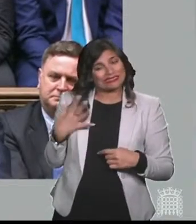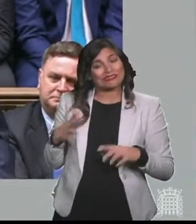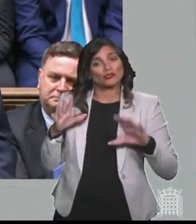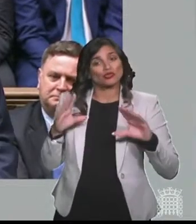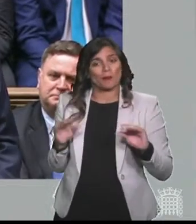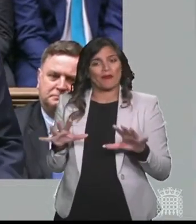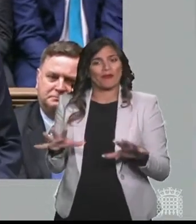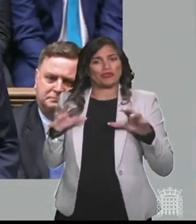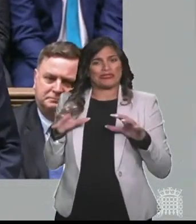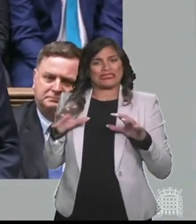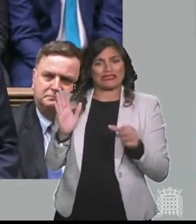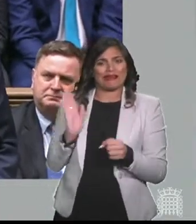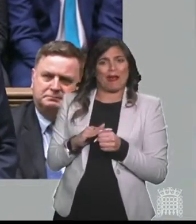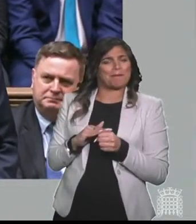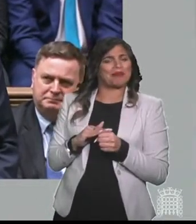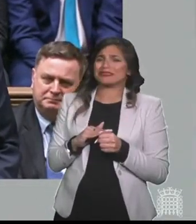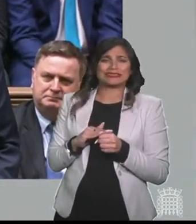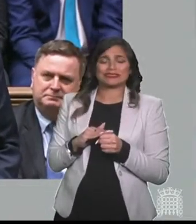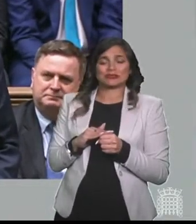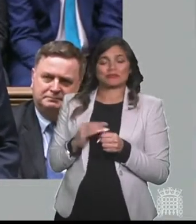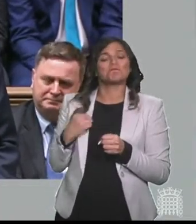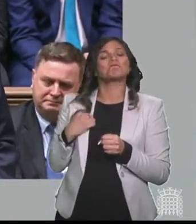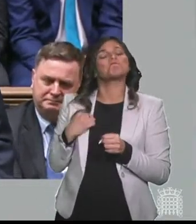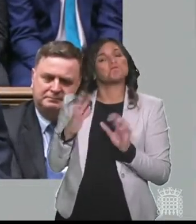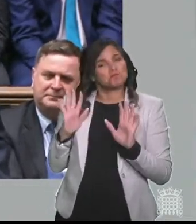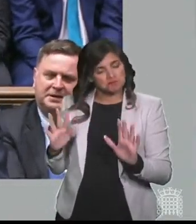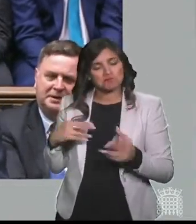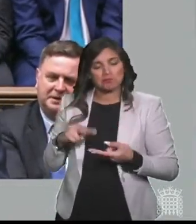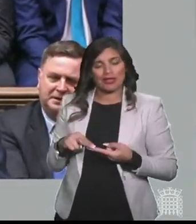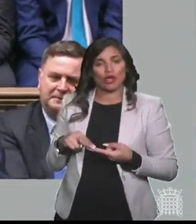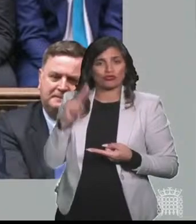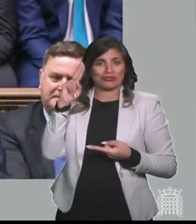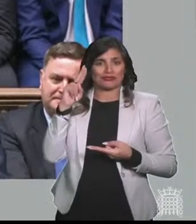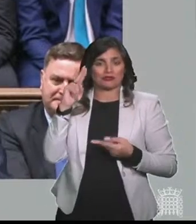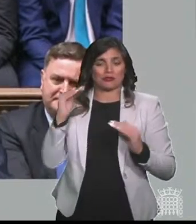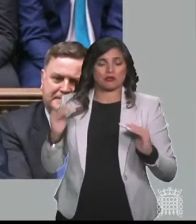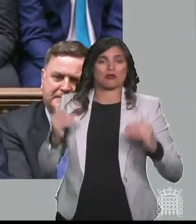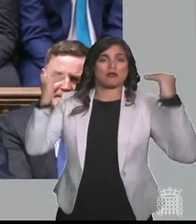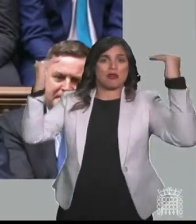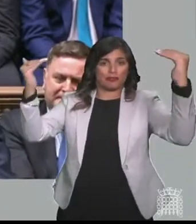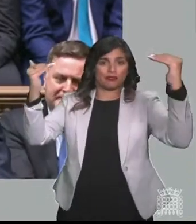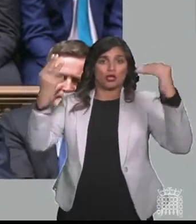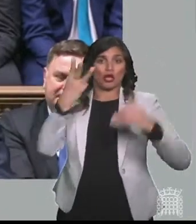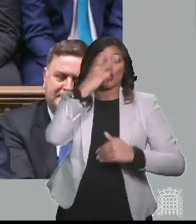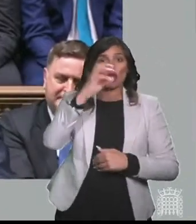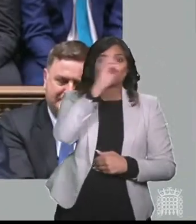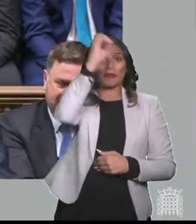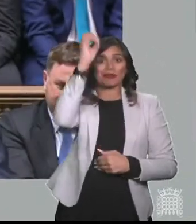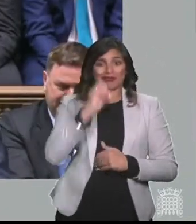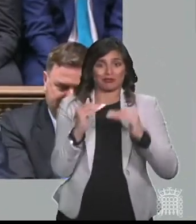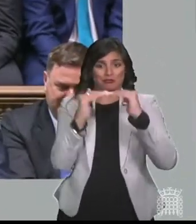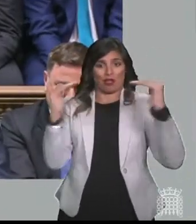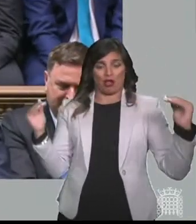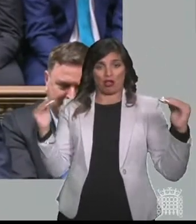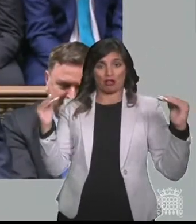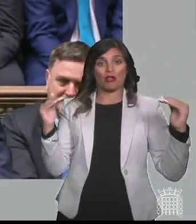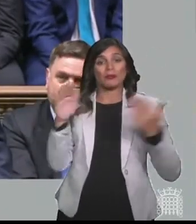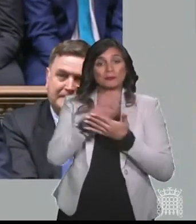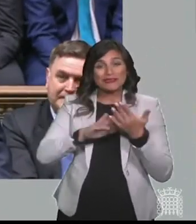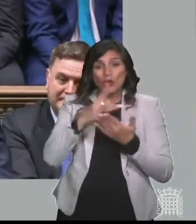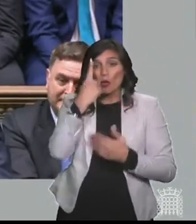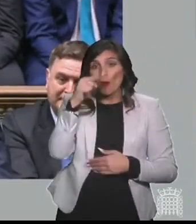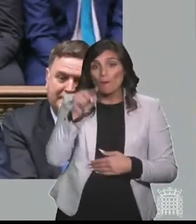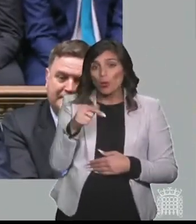I will therefore increase the local housing allowance rate to the 30th percentile of local market rents. This will give 1.6